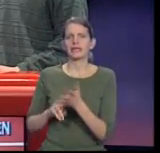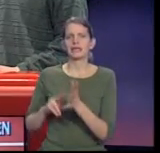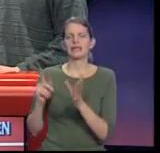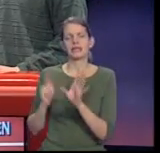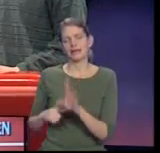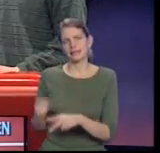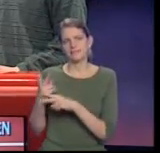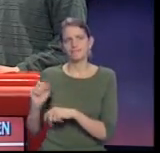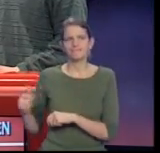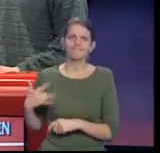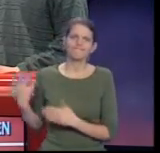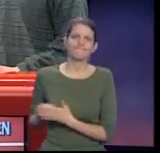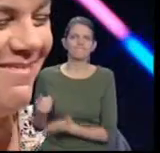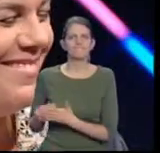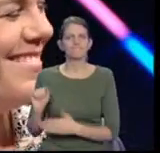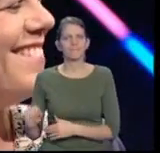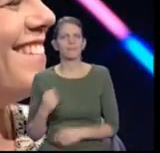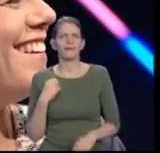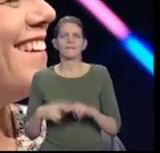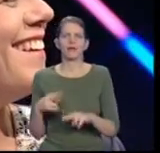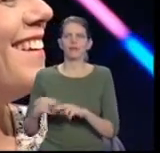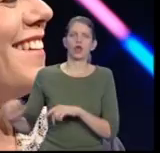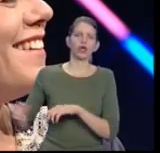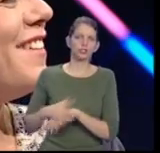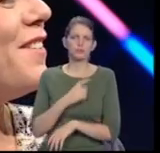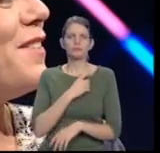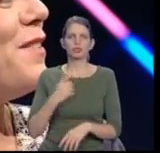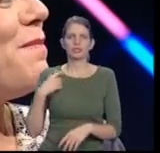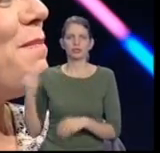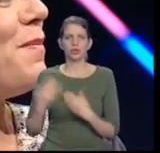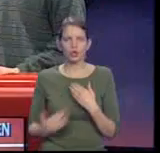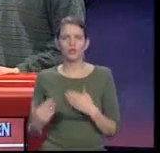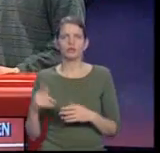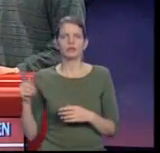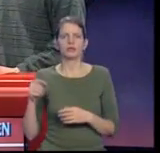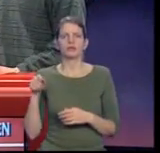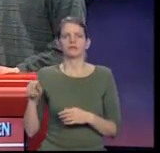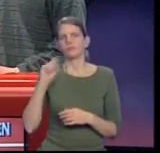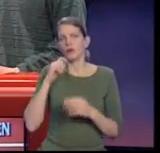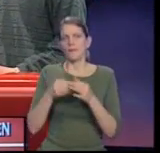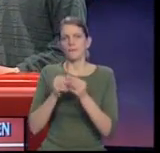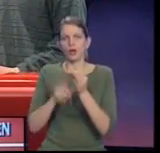My father, her husband, is going to be a priest. And she opens beer bottles with her teeth.